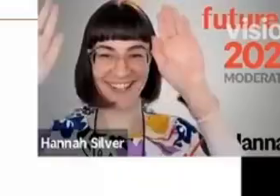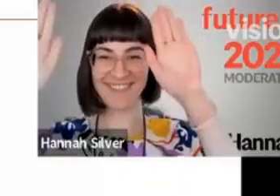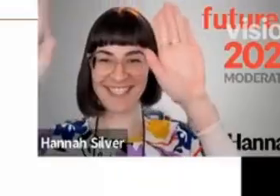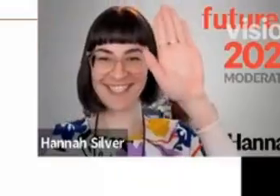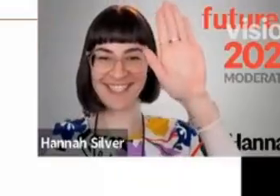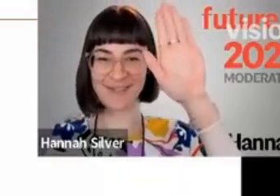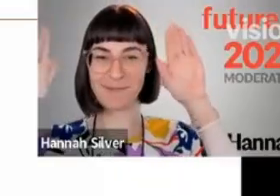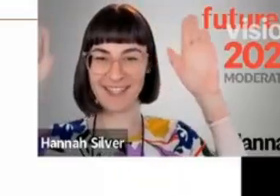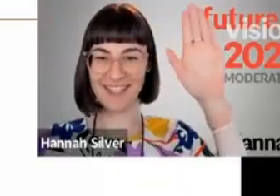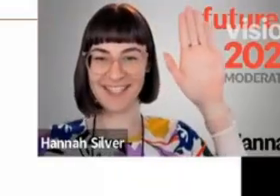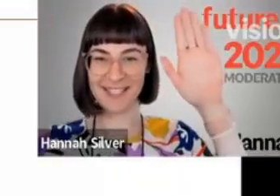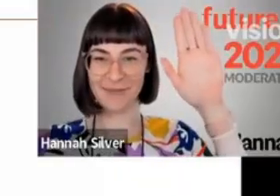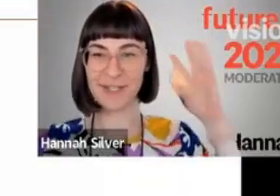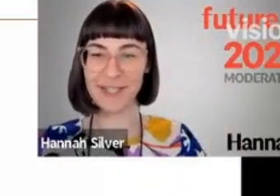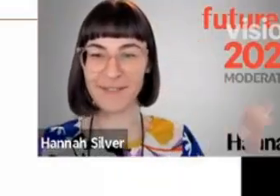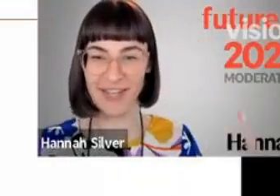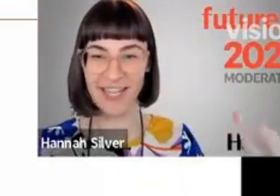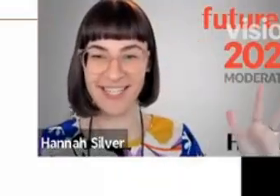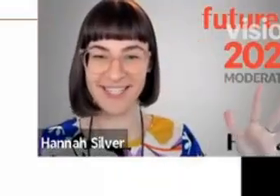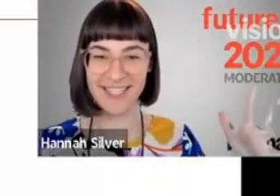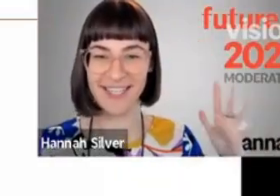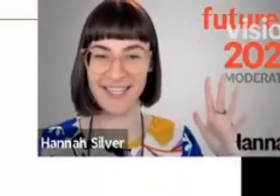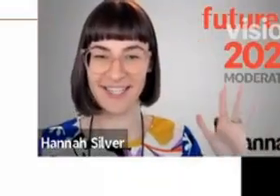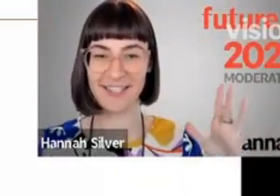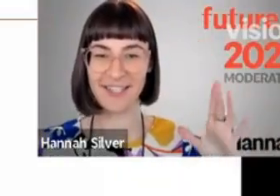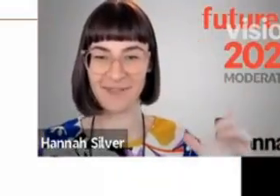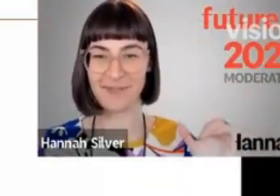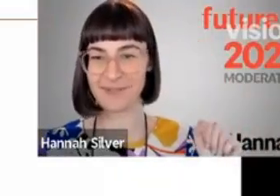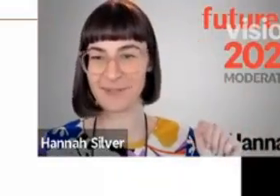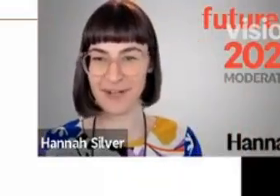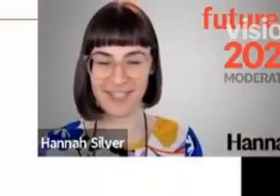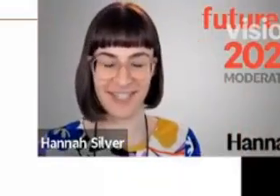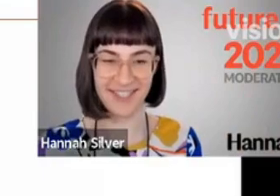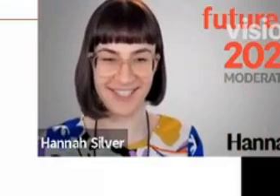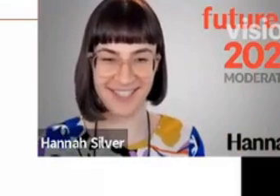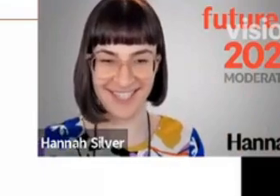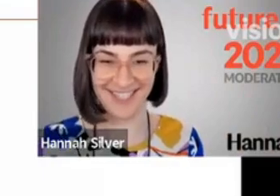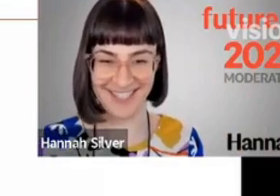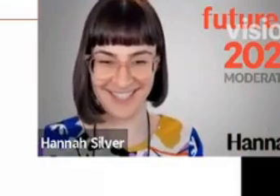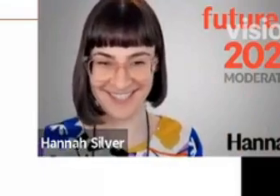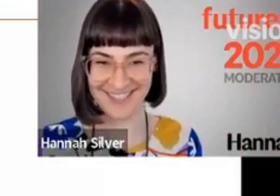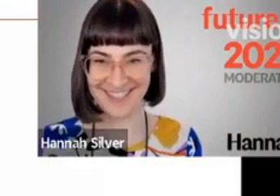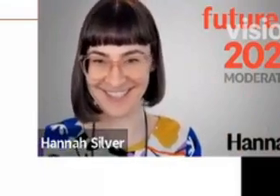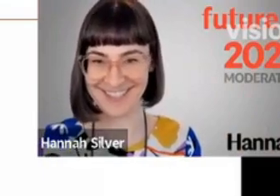Oh, I love this. We made these because we couldn't find any gifts for architect.